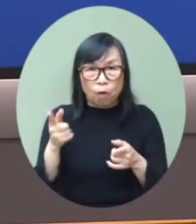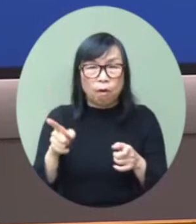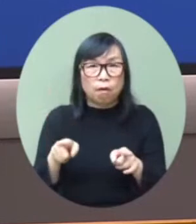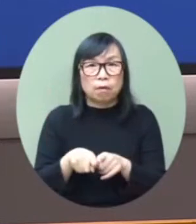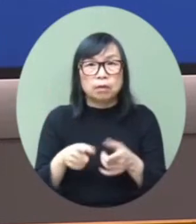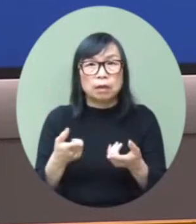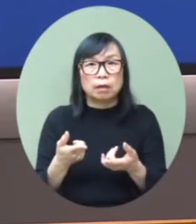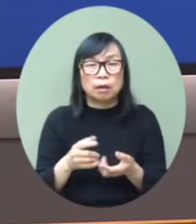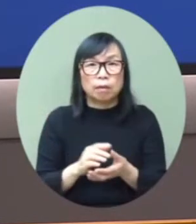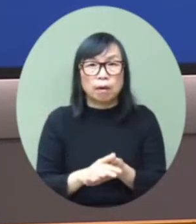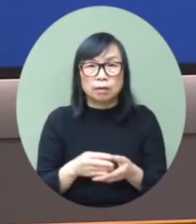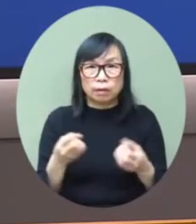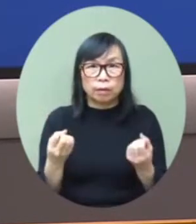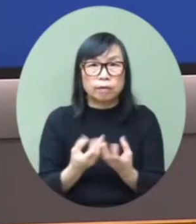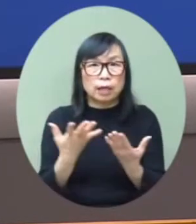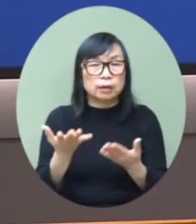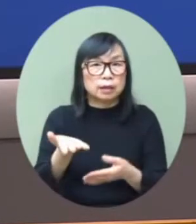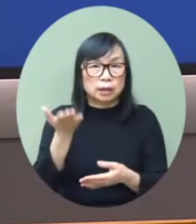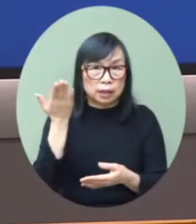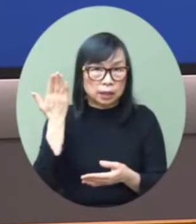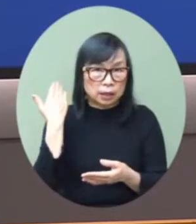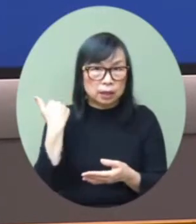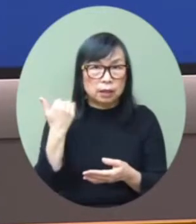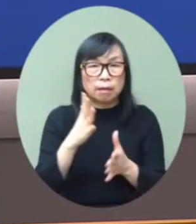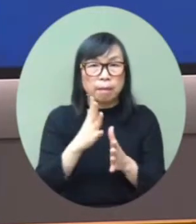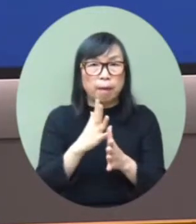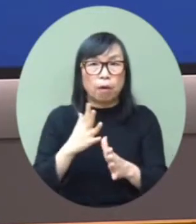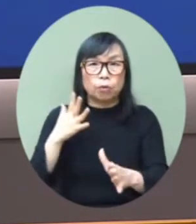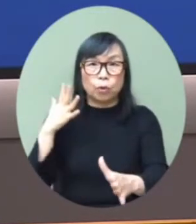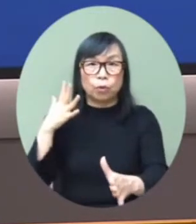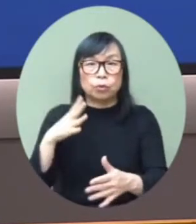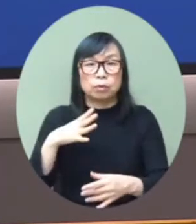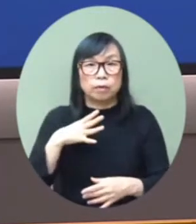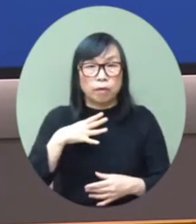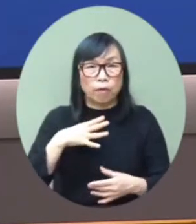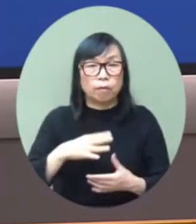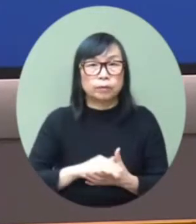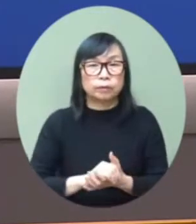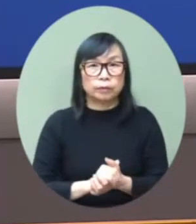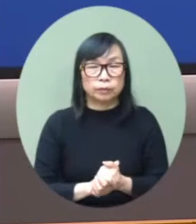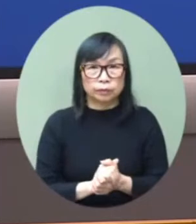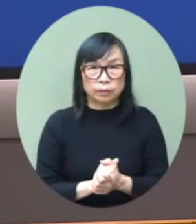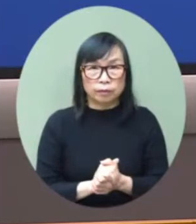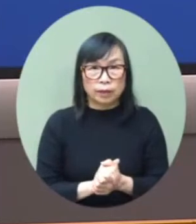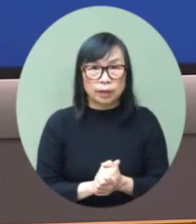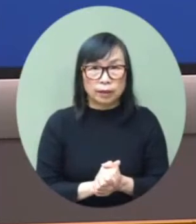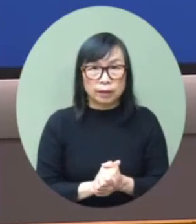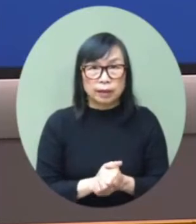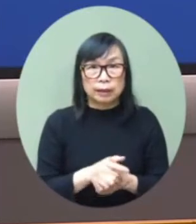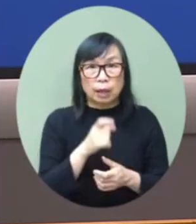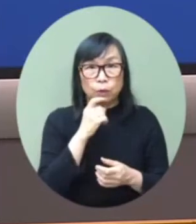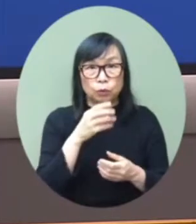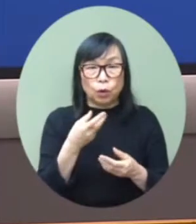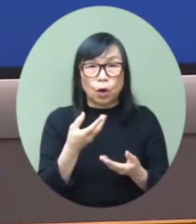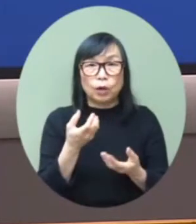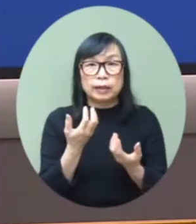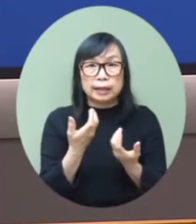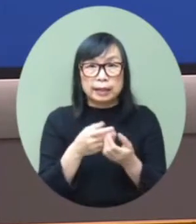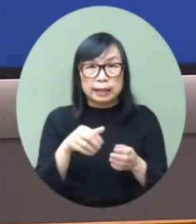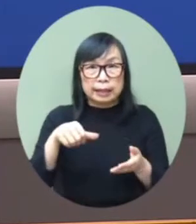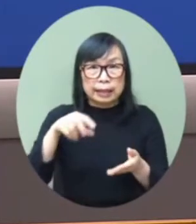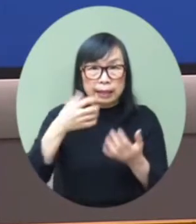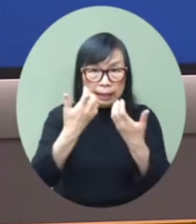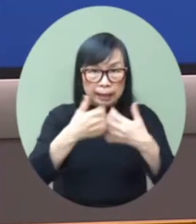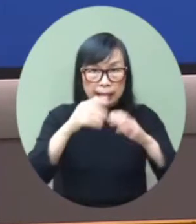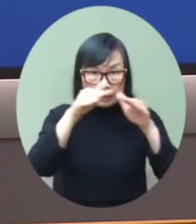Well, if there are too many people in the sampling stage, there may be queues, like what we've seen before.